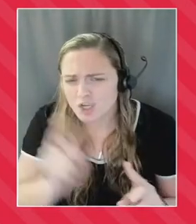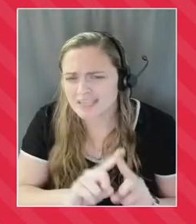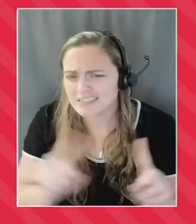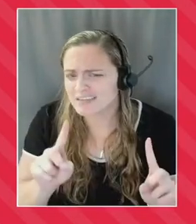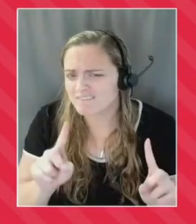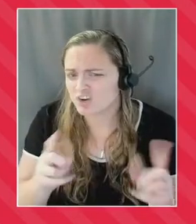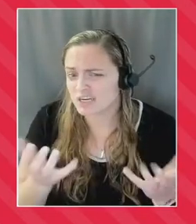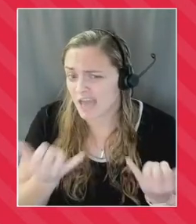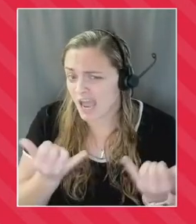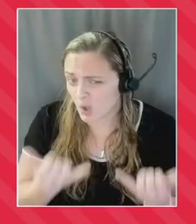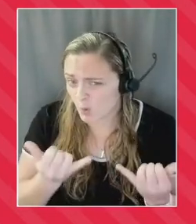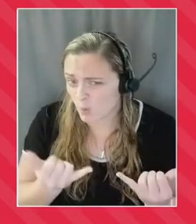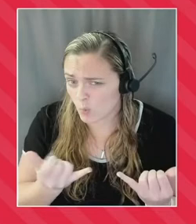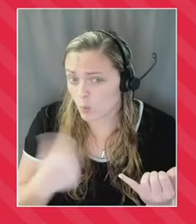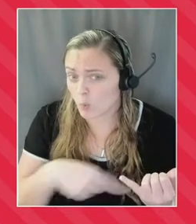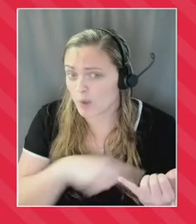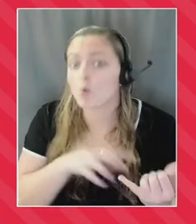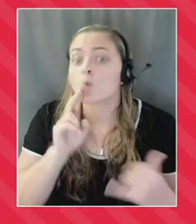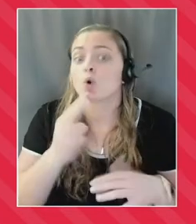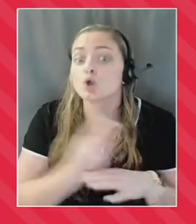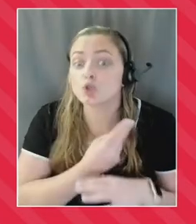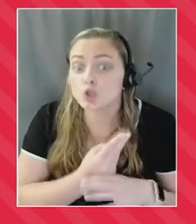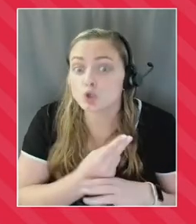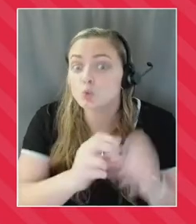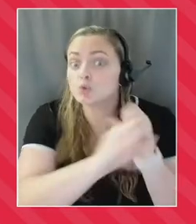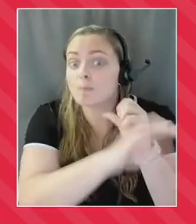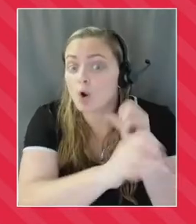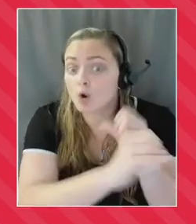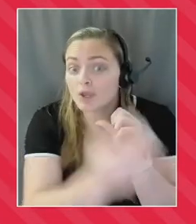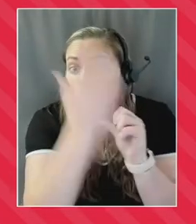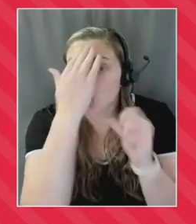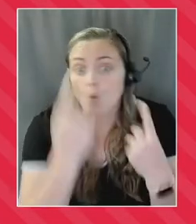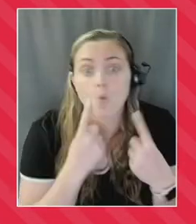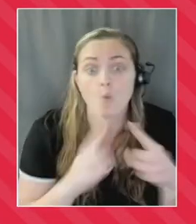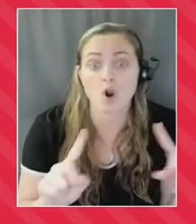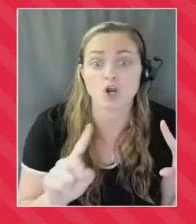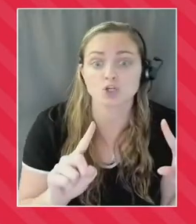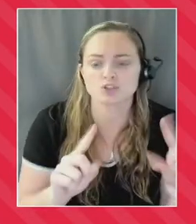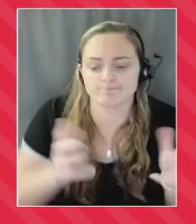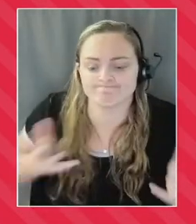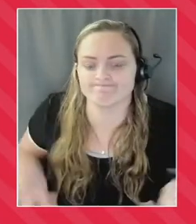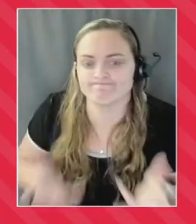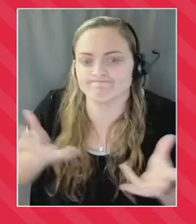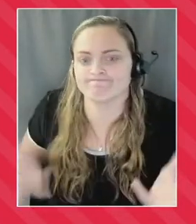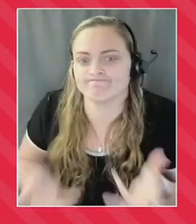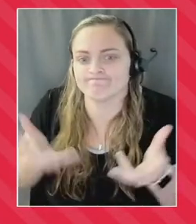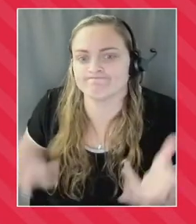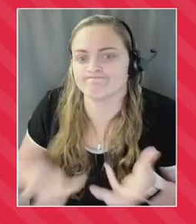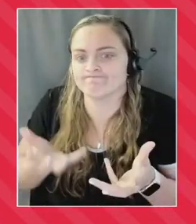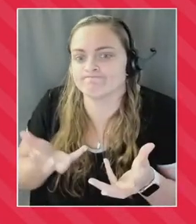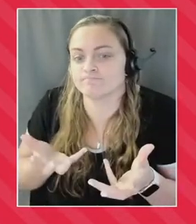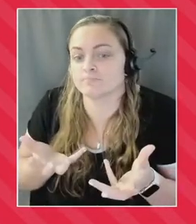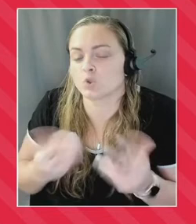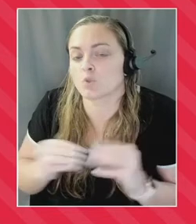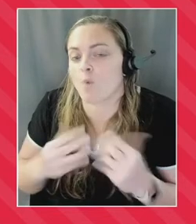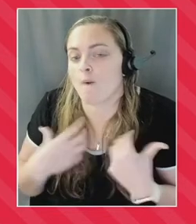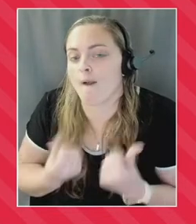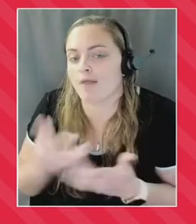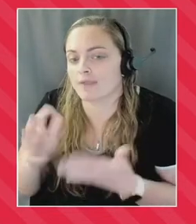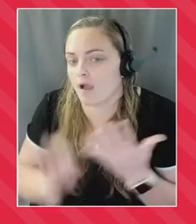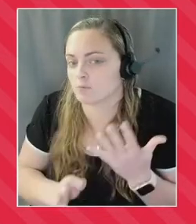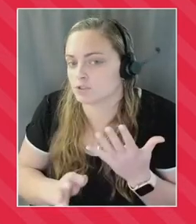is, you know, we're going to use marketing that we know works to push them and nudge them to those healthier choices, because there's